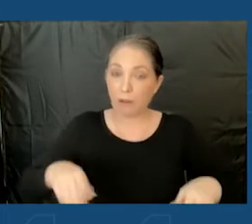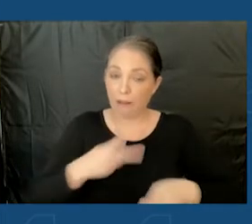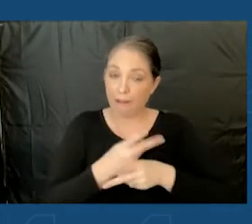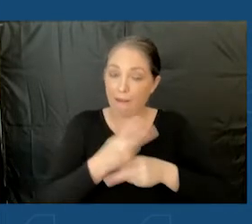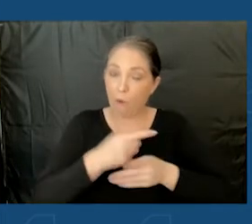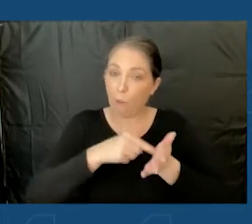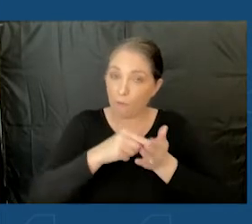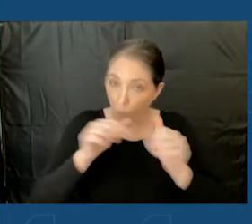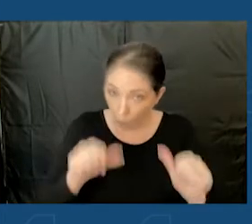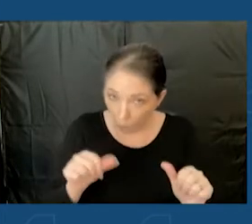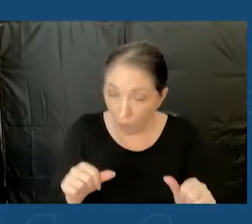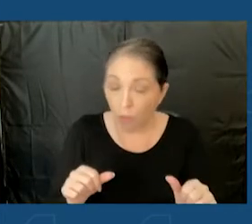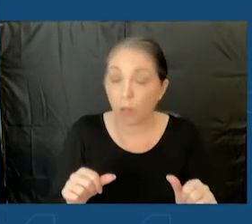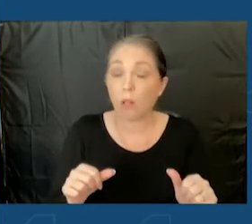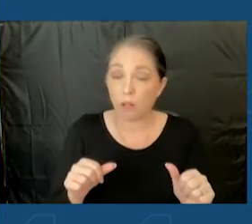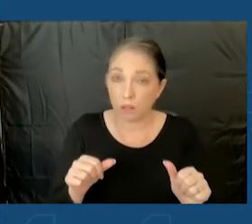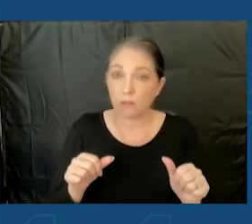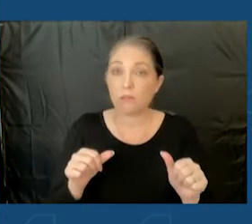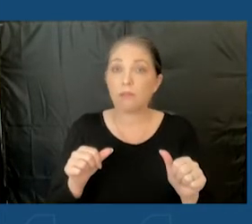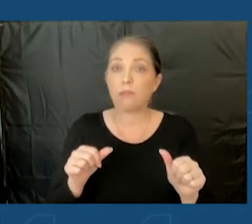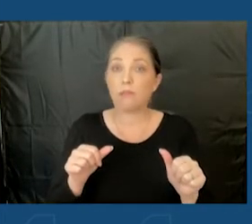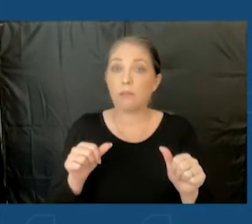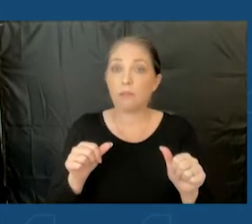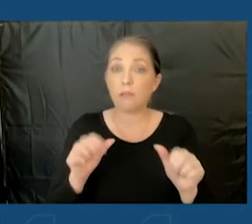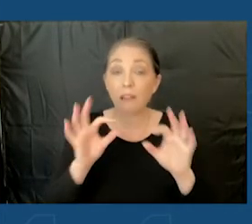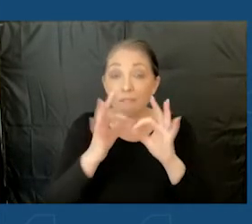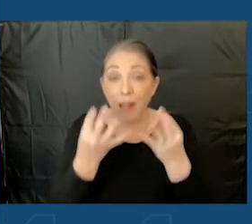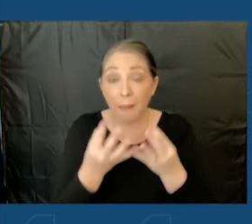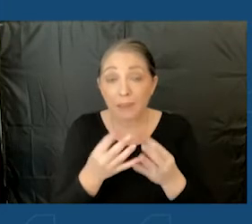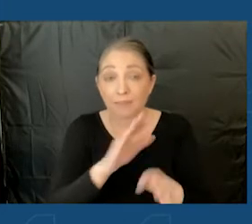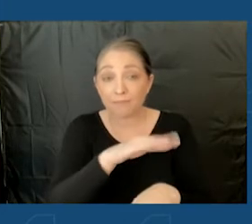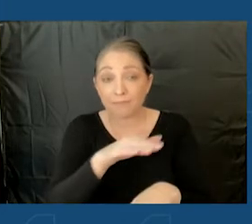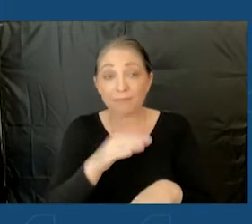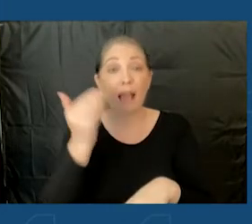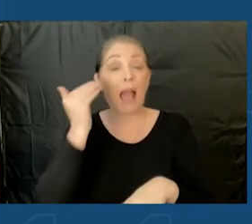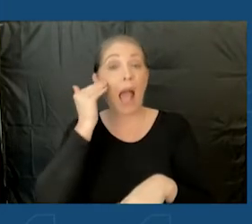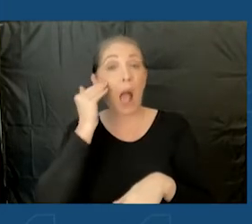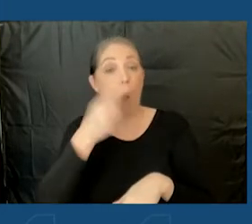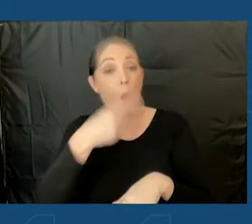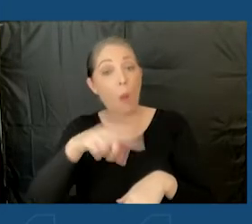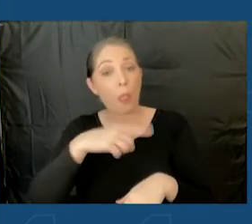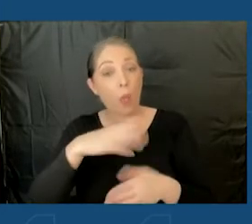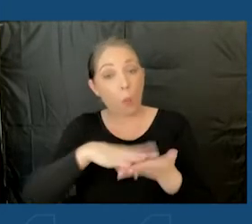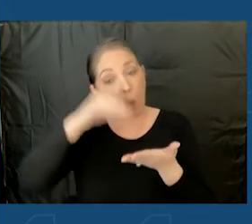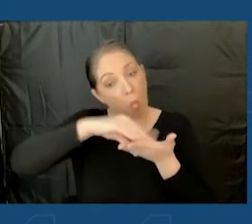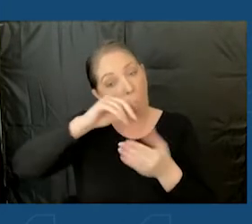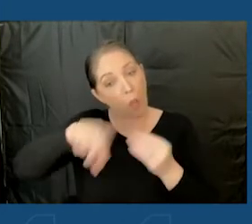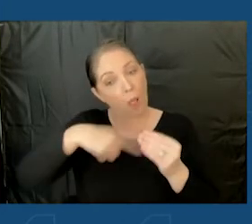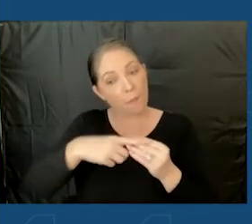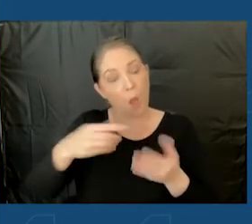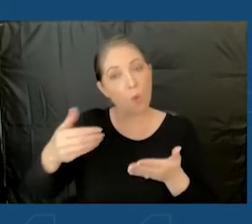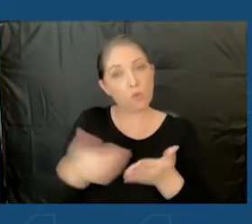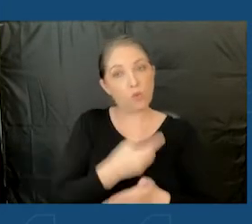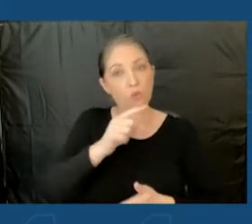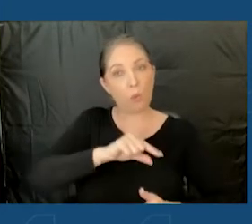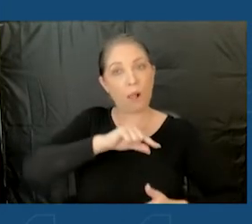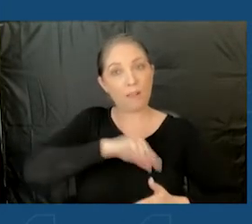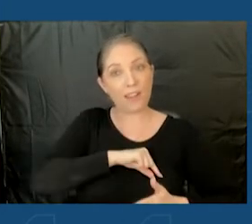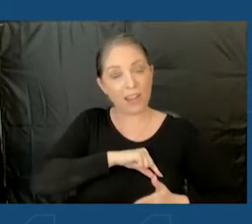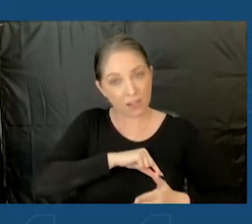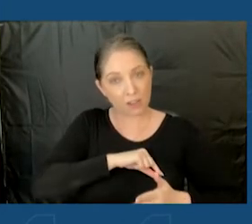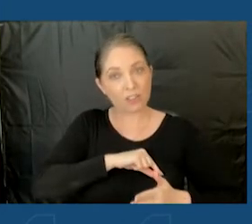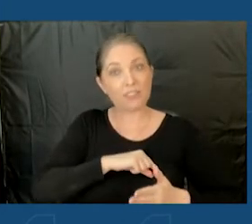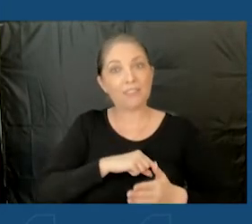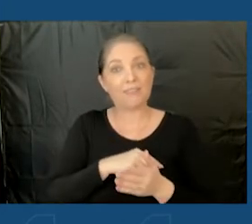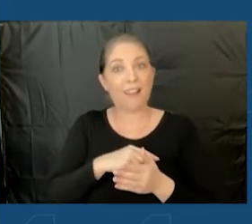Yorkers, families, I hope, will learn about new income eligibility and follow with historic